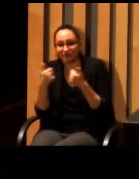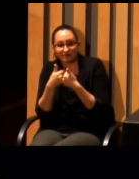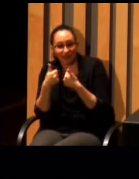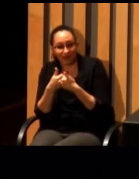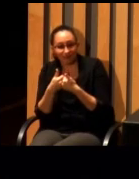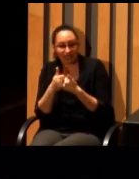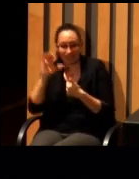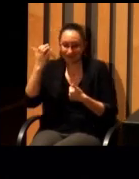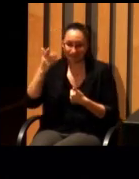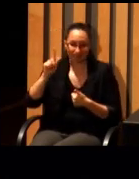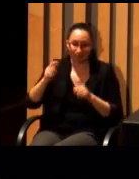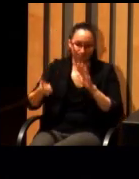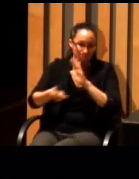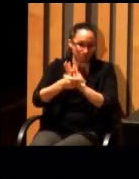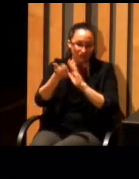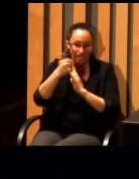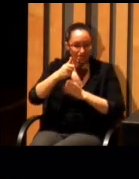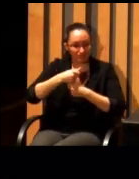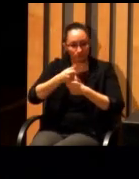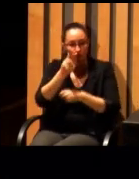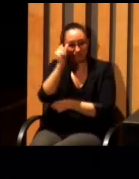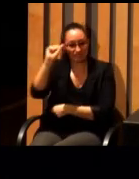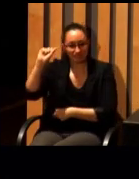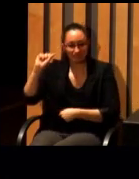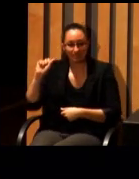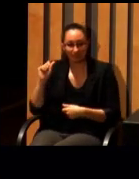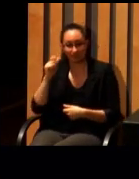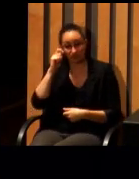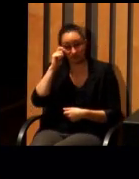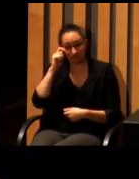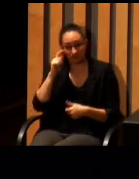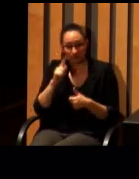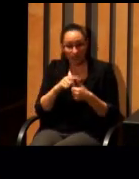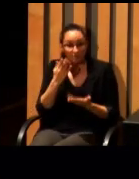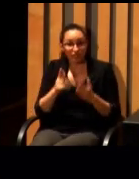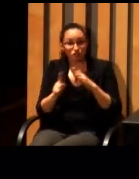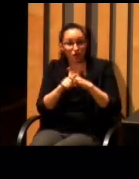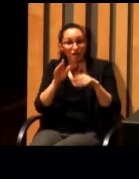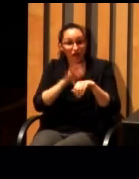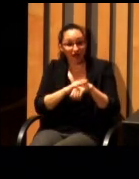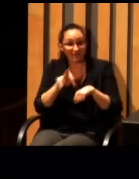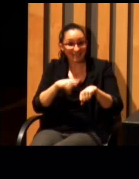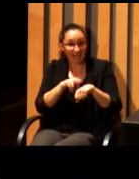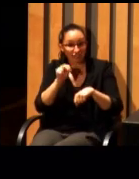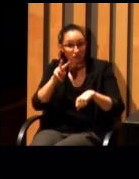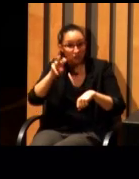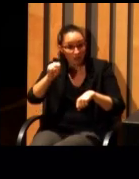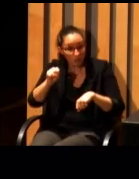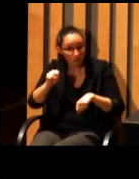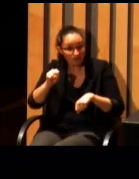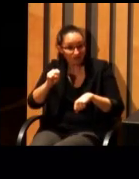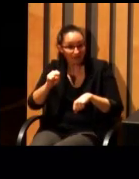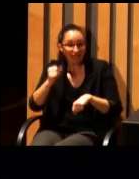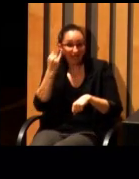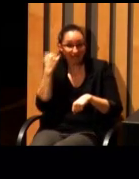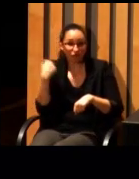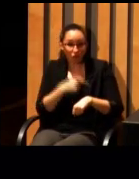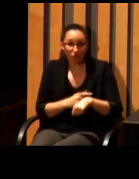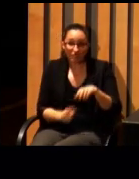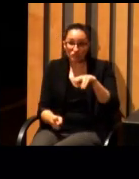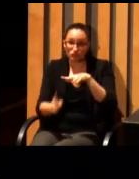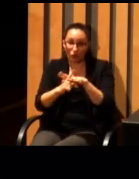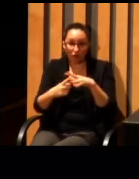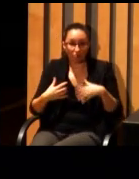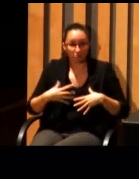be absolutely prohibitive of this? Mike says this might show up on national news. This might actually be part of this bigger, broader kind of